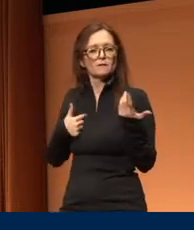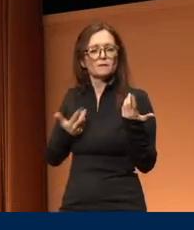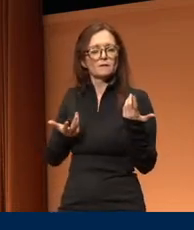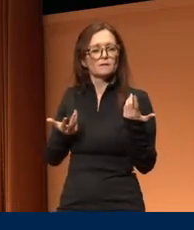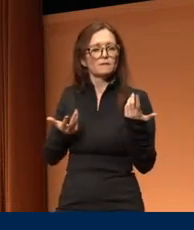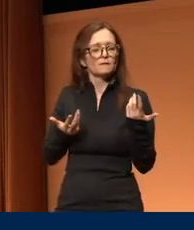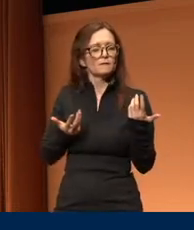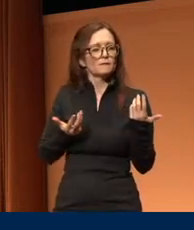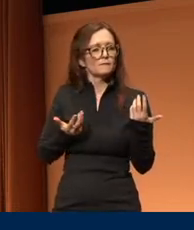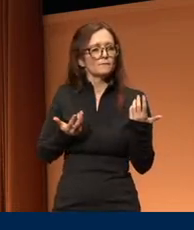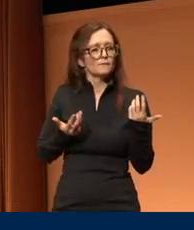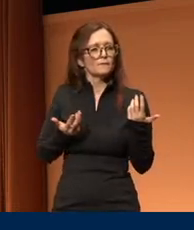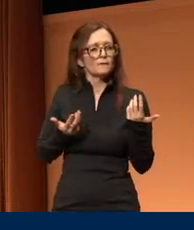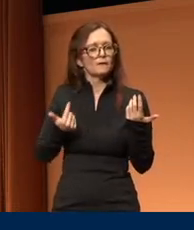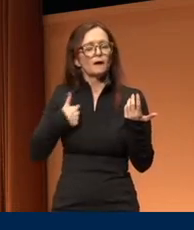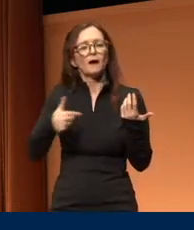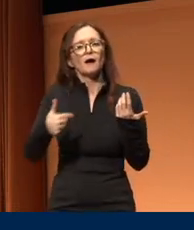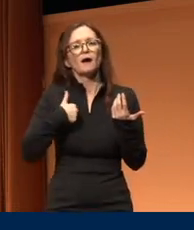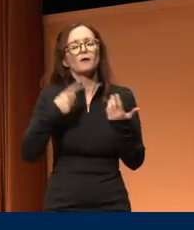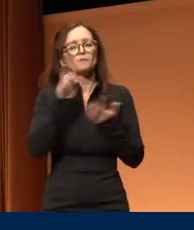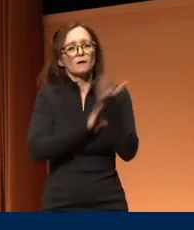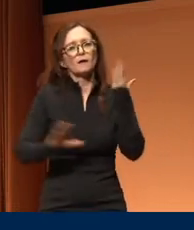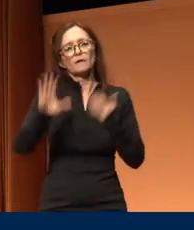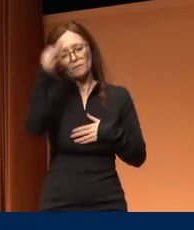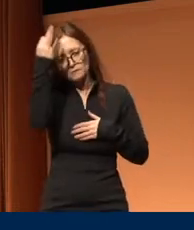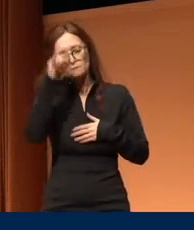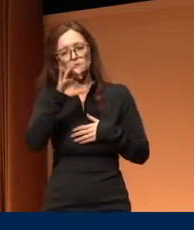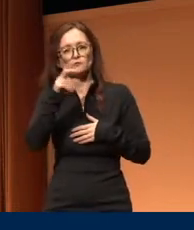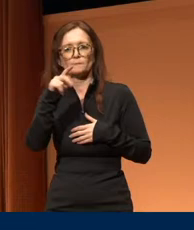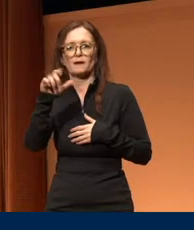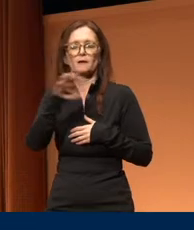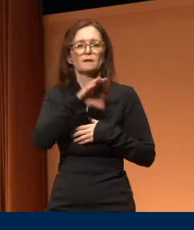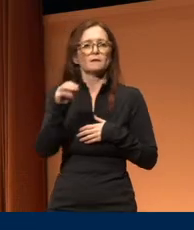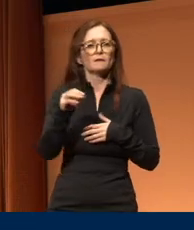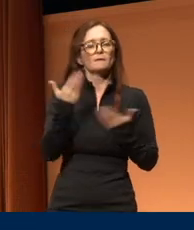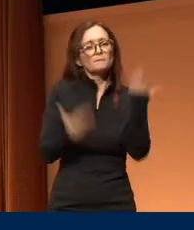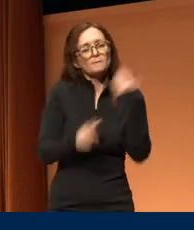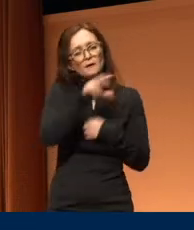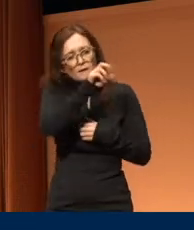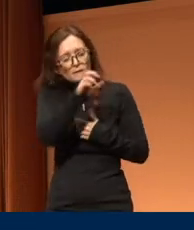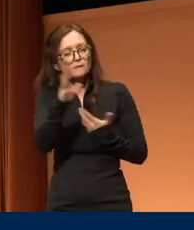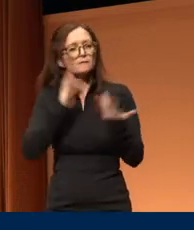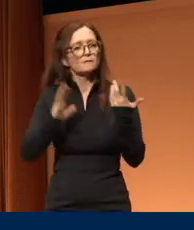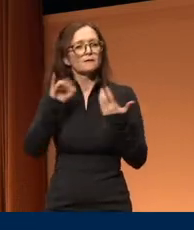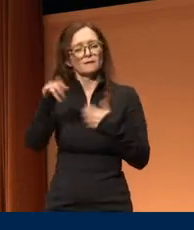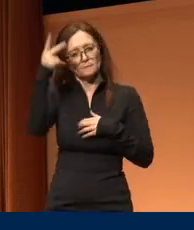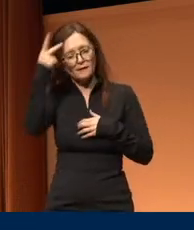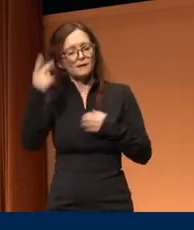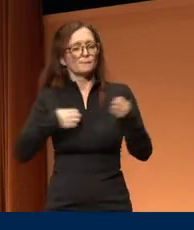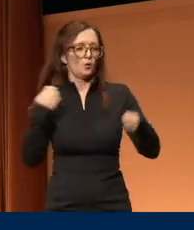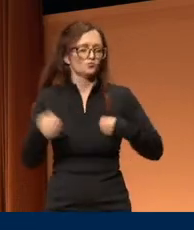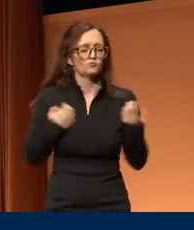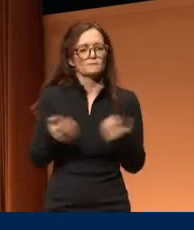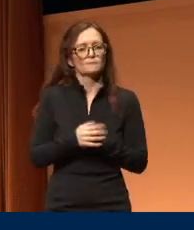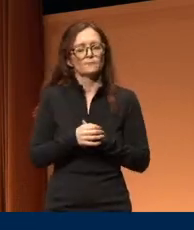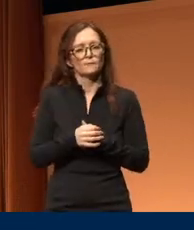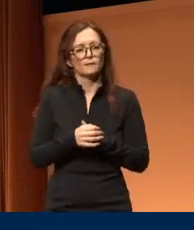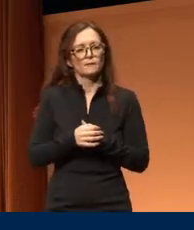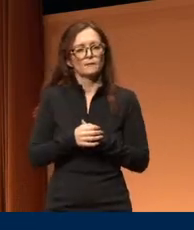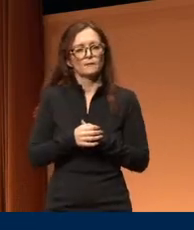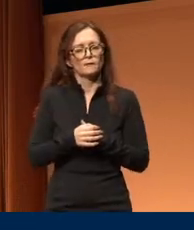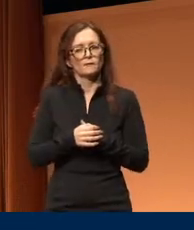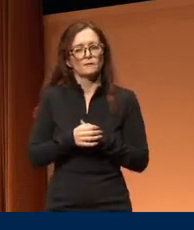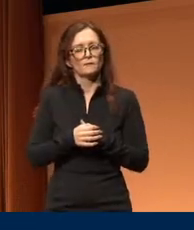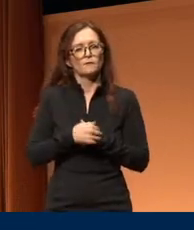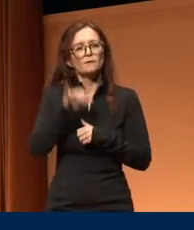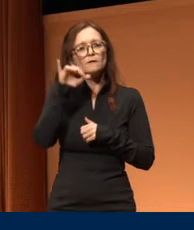research on French assemblies, namely that love might well be a crucial political emotion. Fittingly,